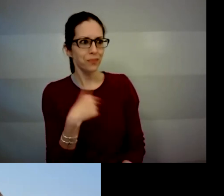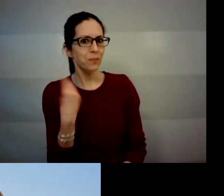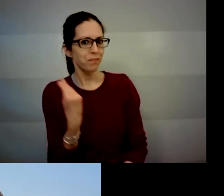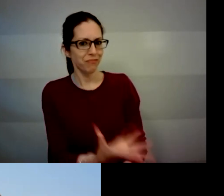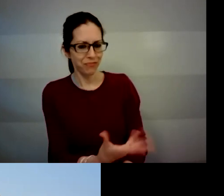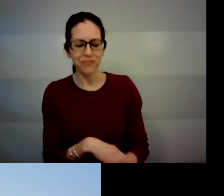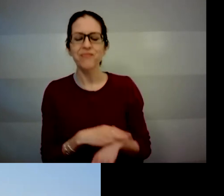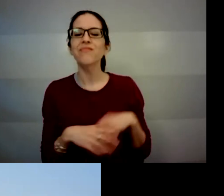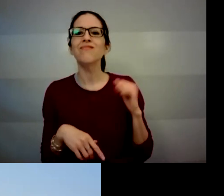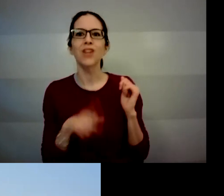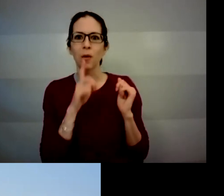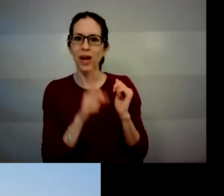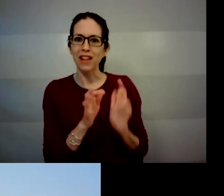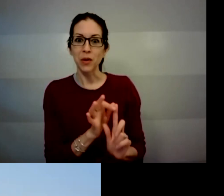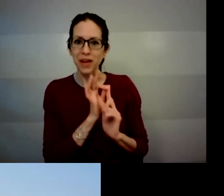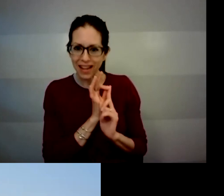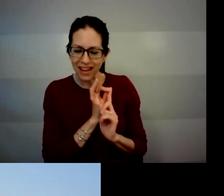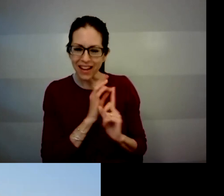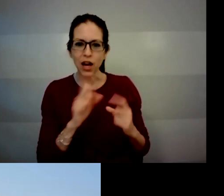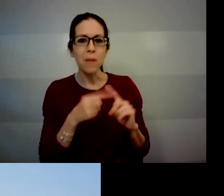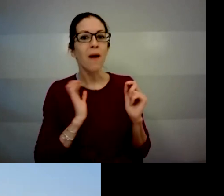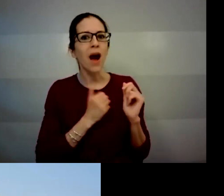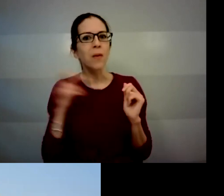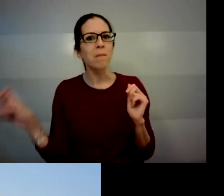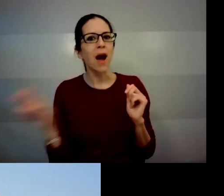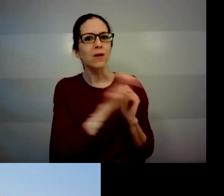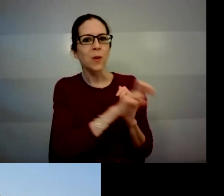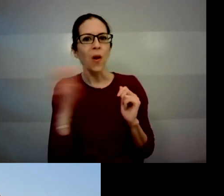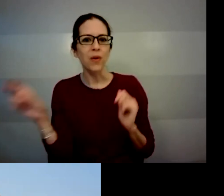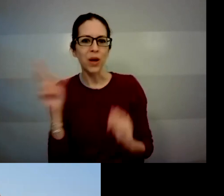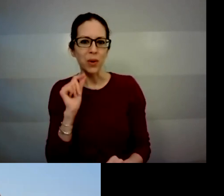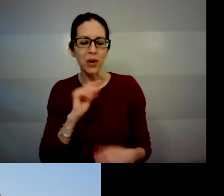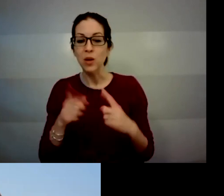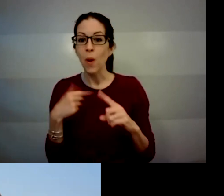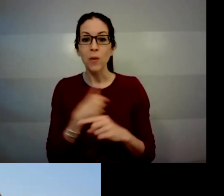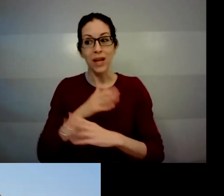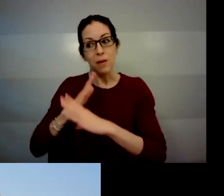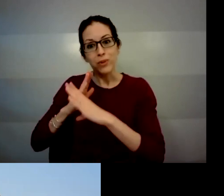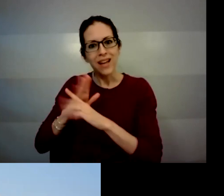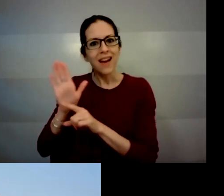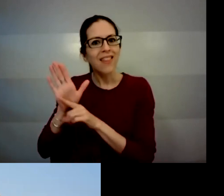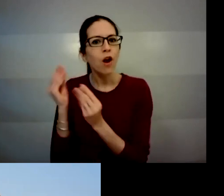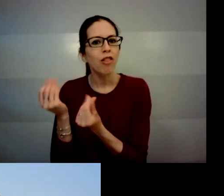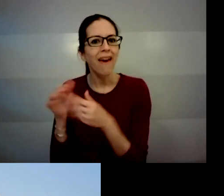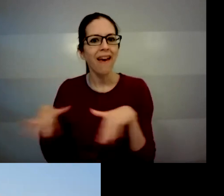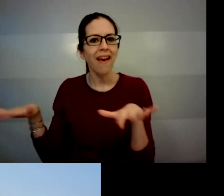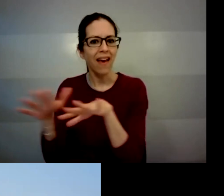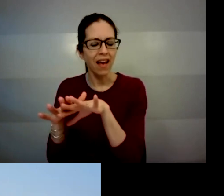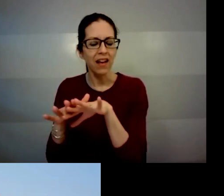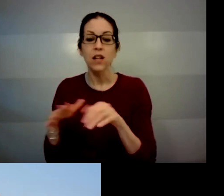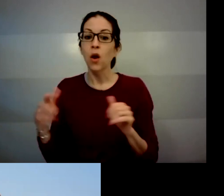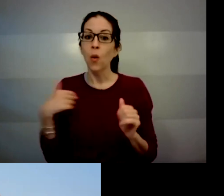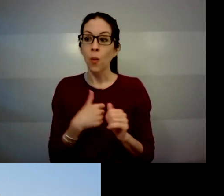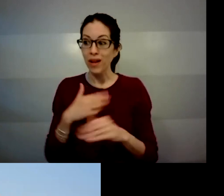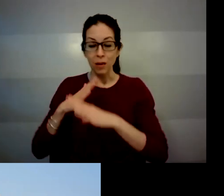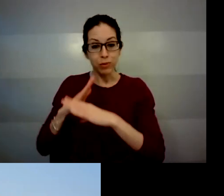that is so unique, especially about our migratory birds, is when we're protecting this habitat, we're not just protecting or